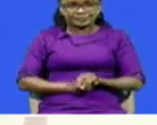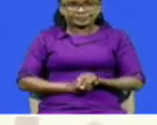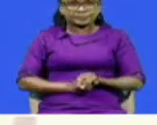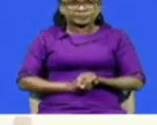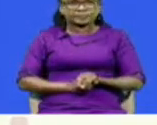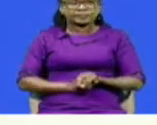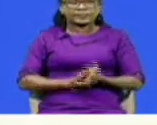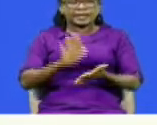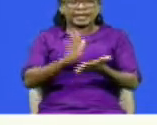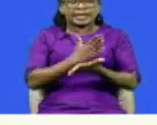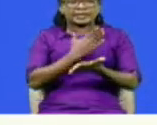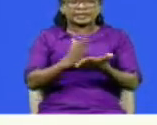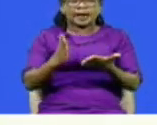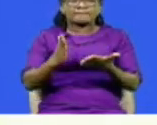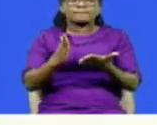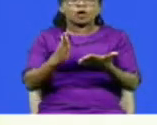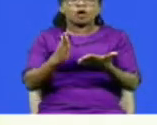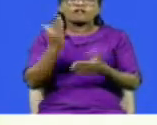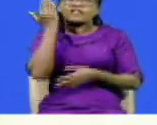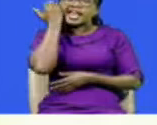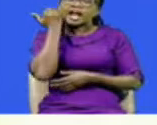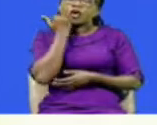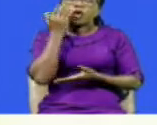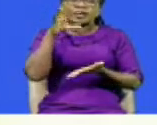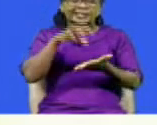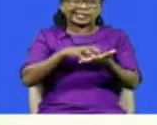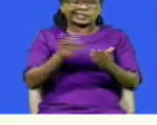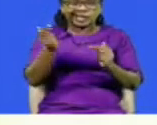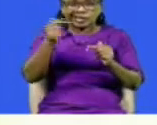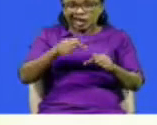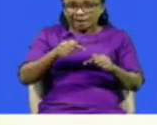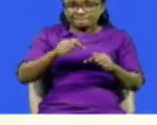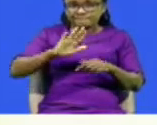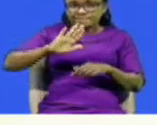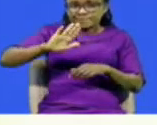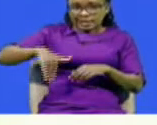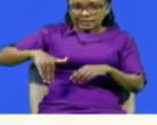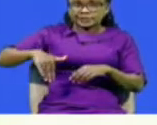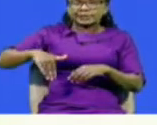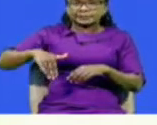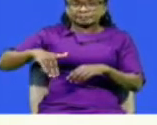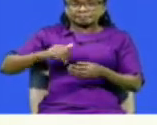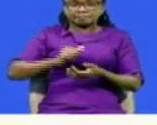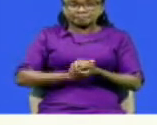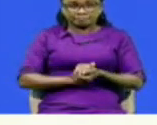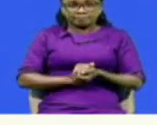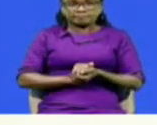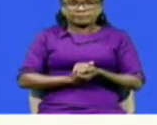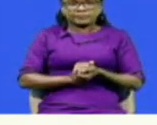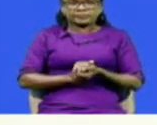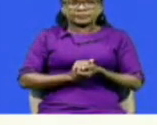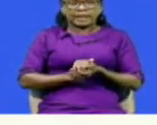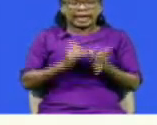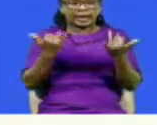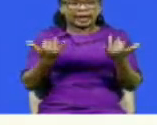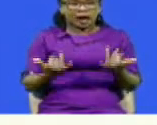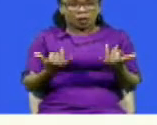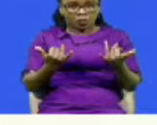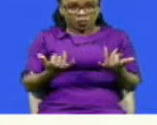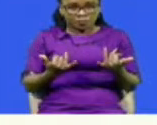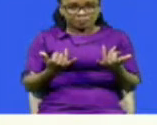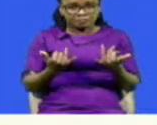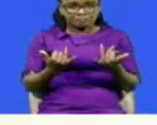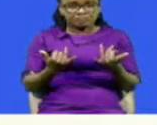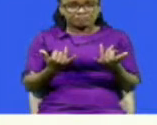Some of the court cases came a bit too late in the day. And so now